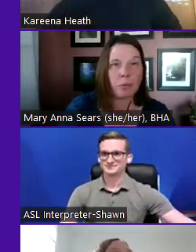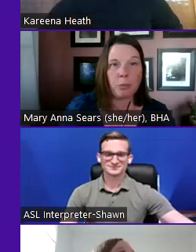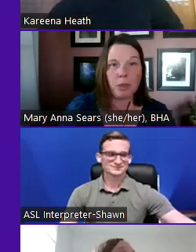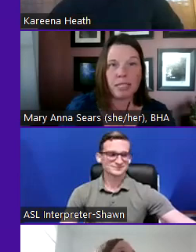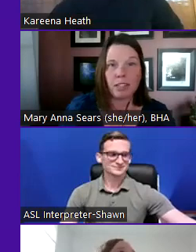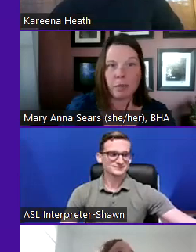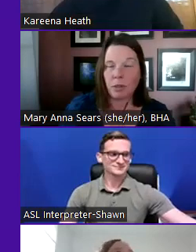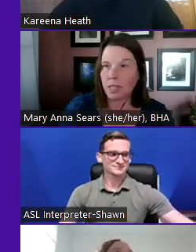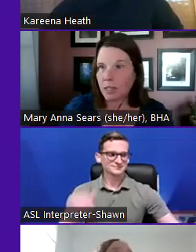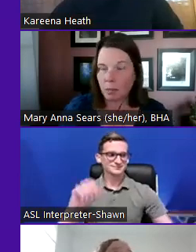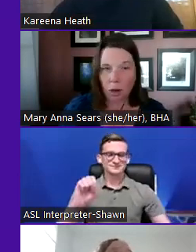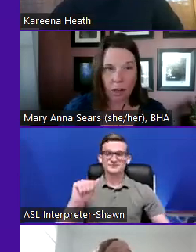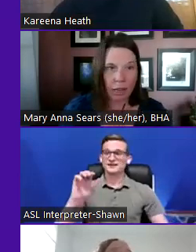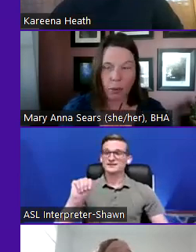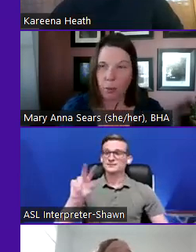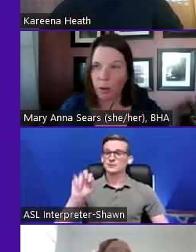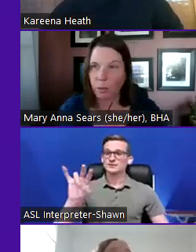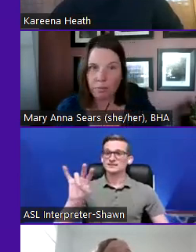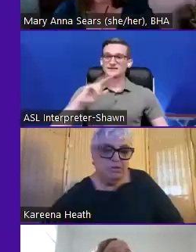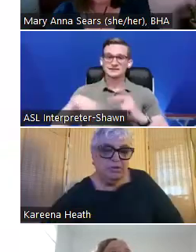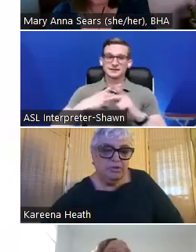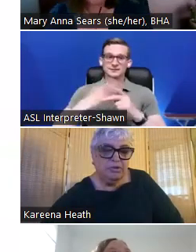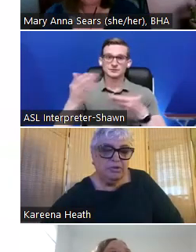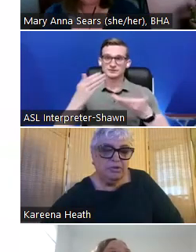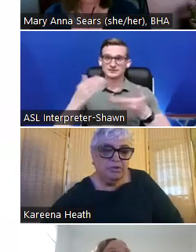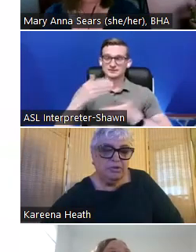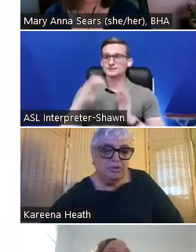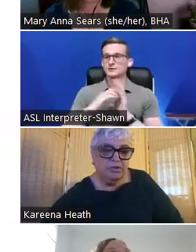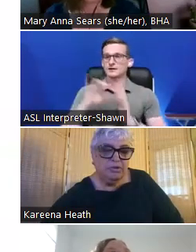ASAM 3.7 type services are part 8.11. Next slide.